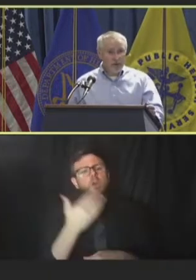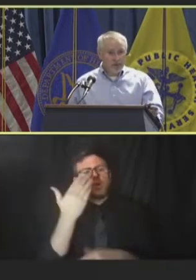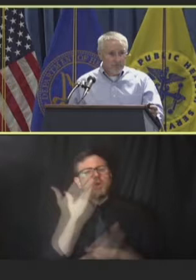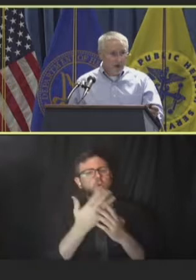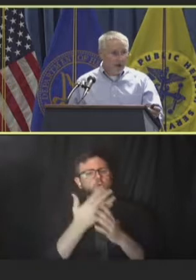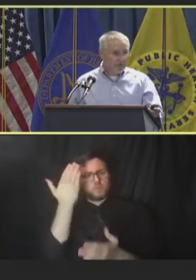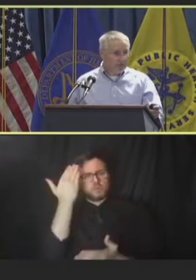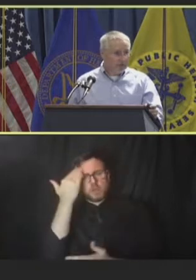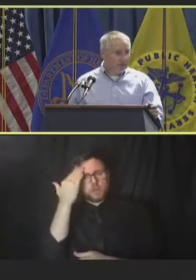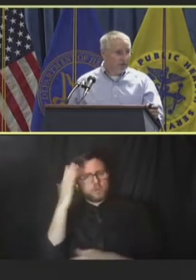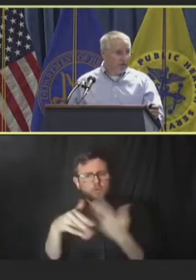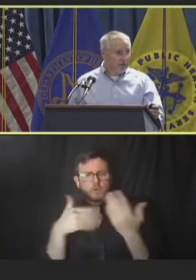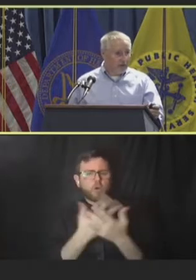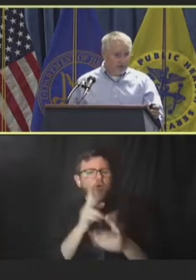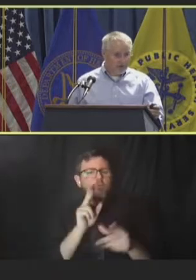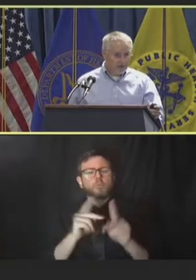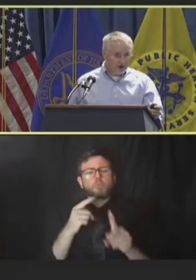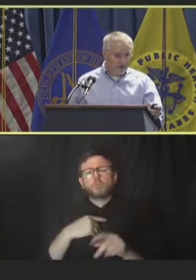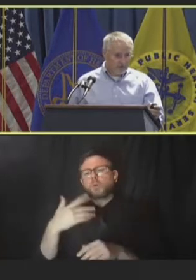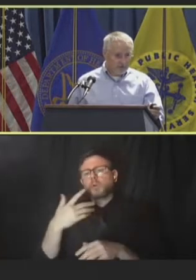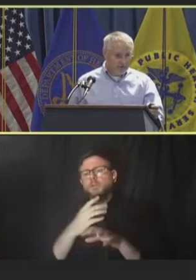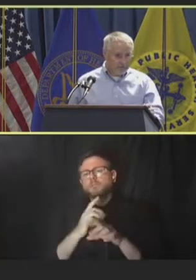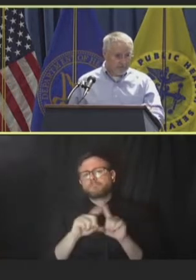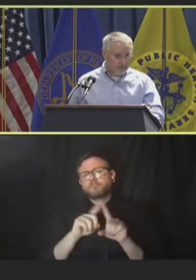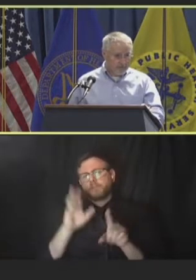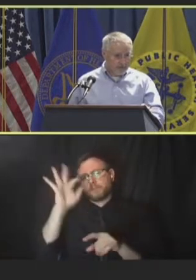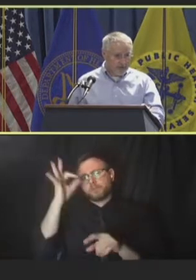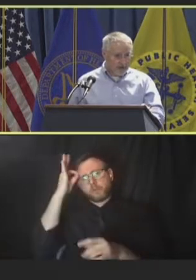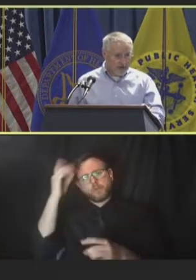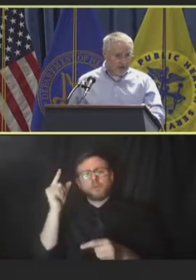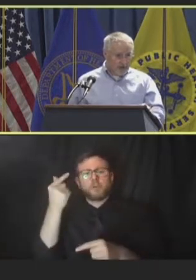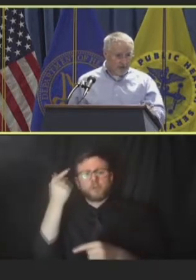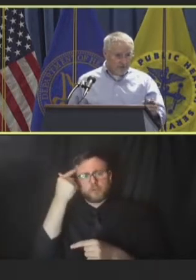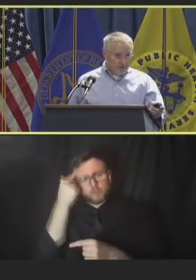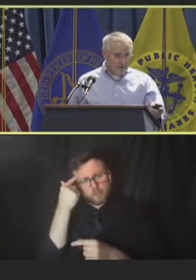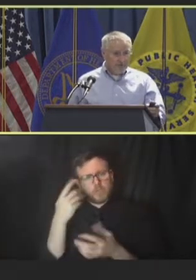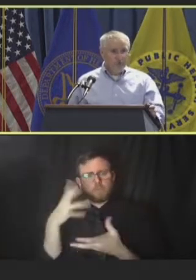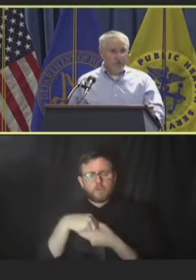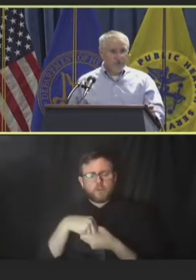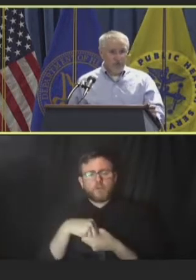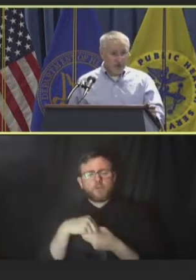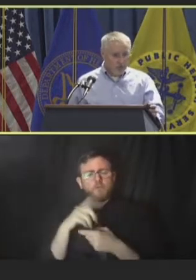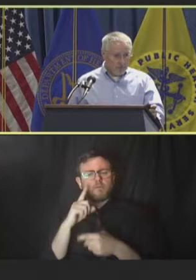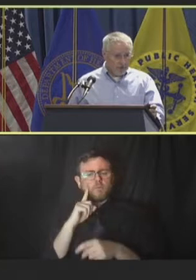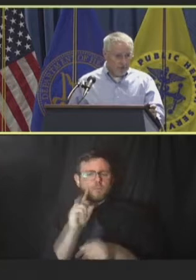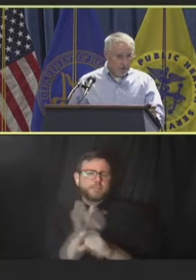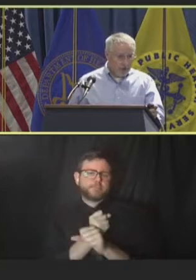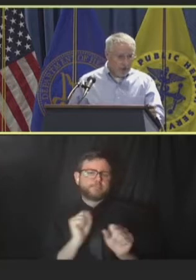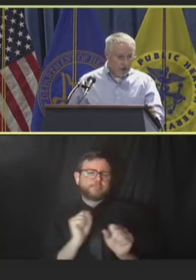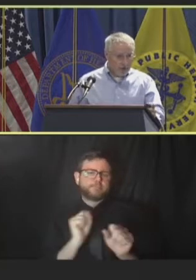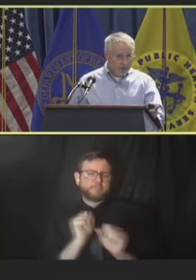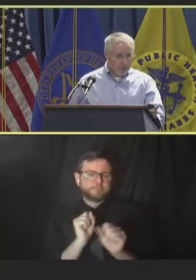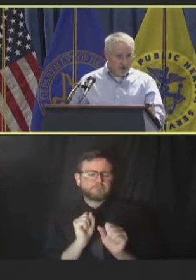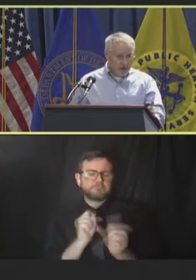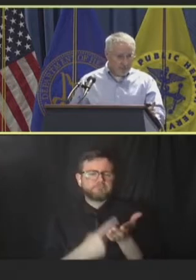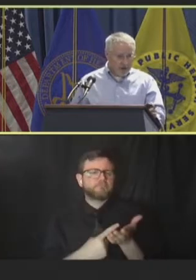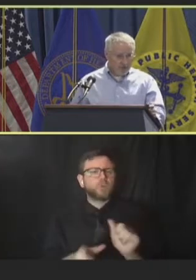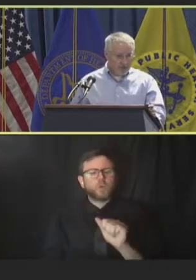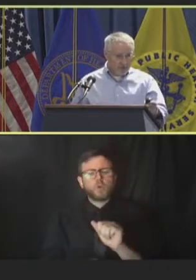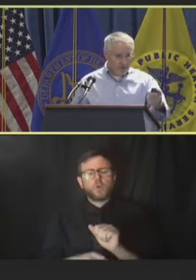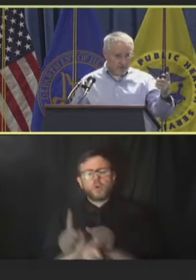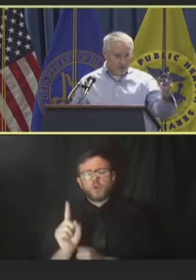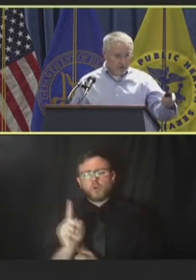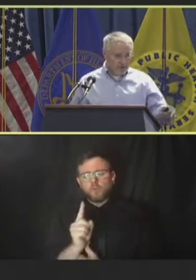have been involved in these safety discussions. So for the first review, our